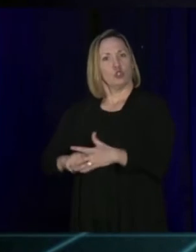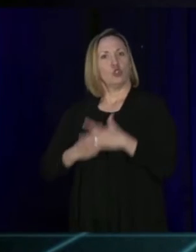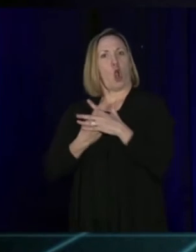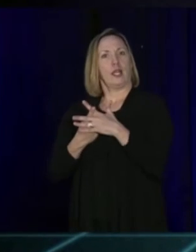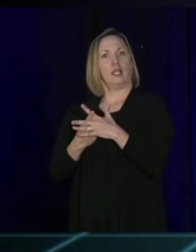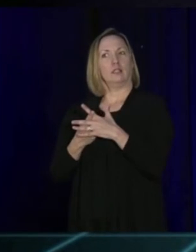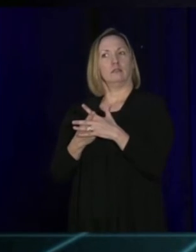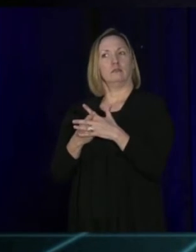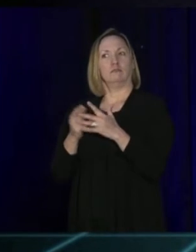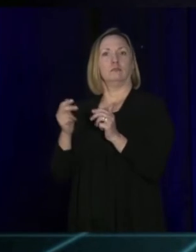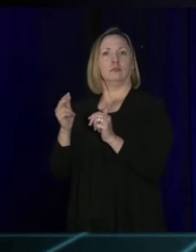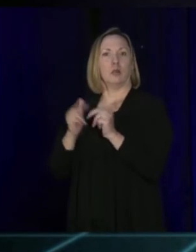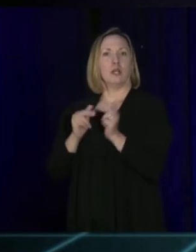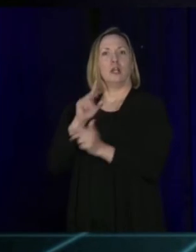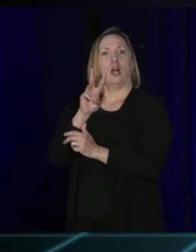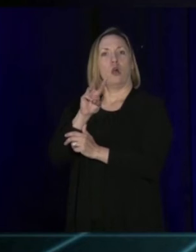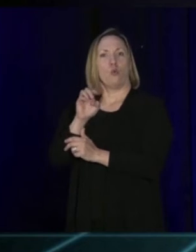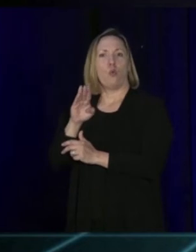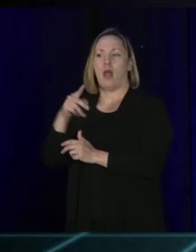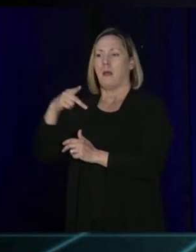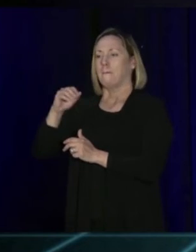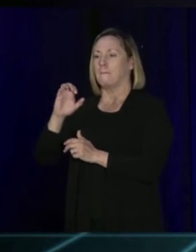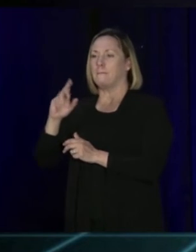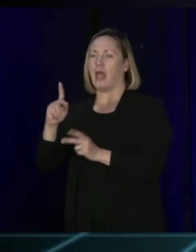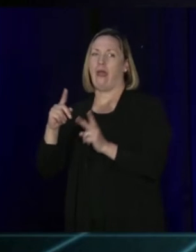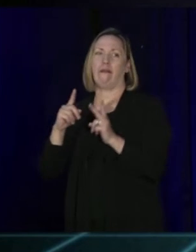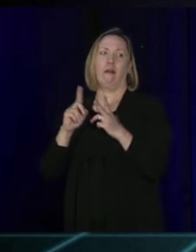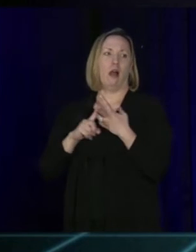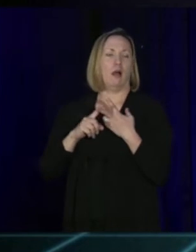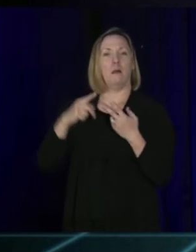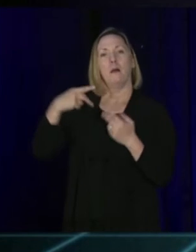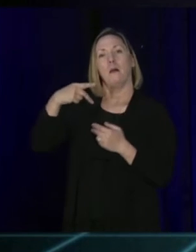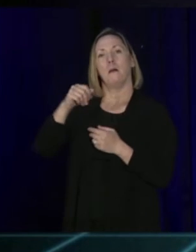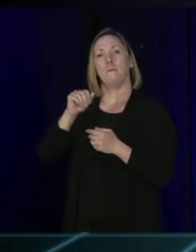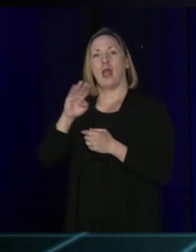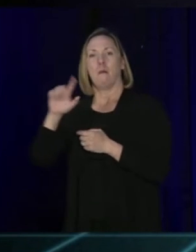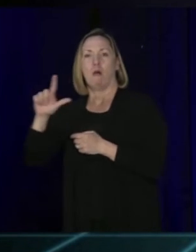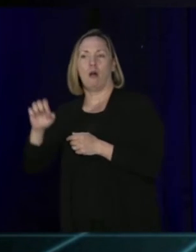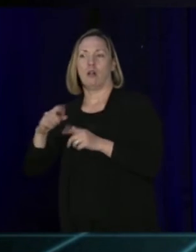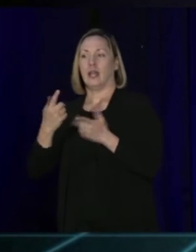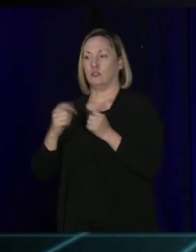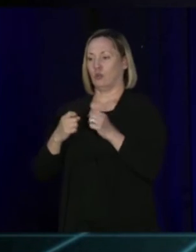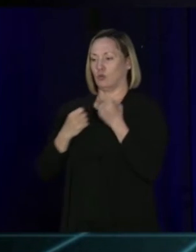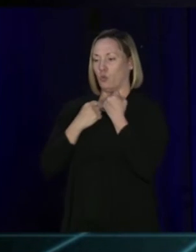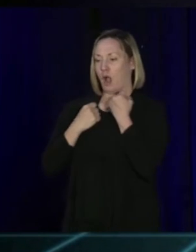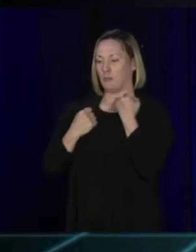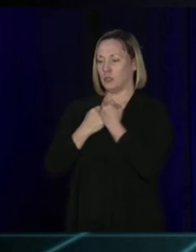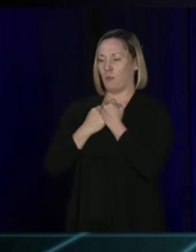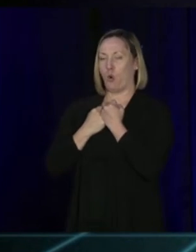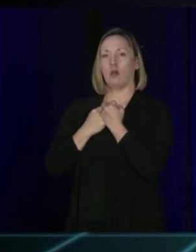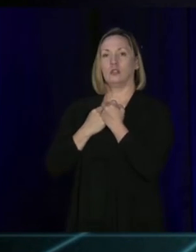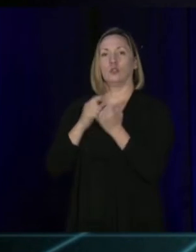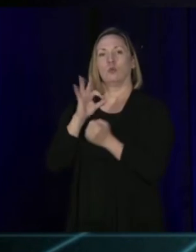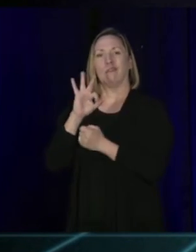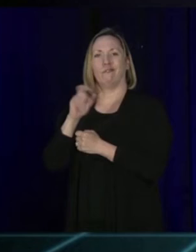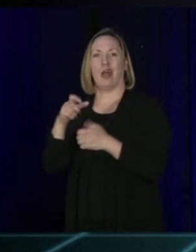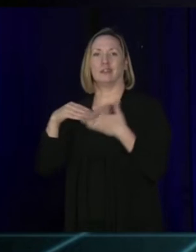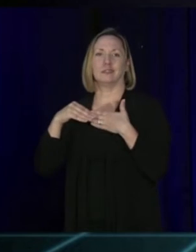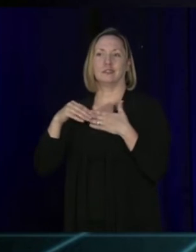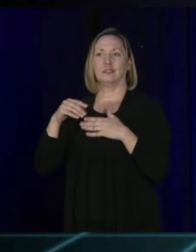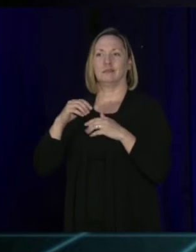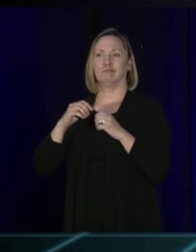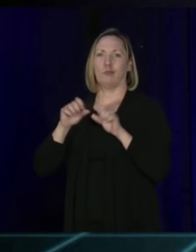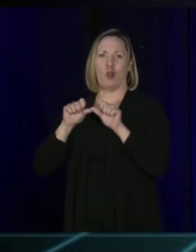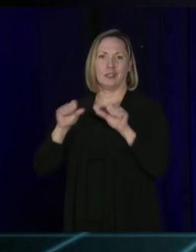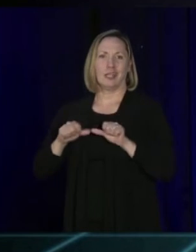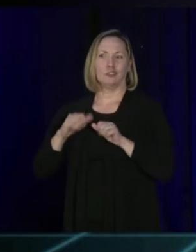building things like Webpack, and building things like Babel, and helping support the ecosystem through the Flux architecture, which eventually